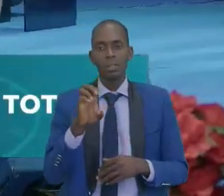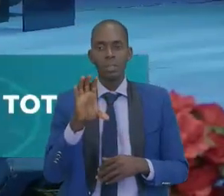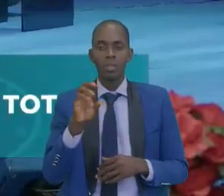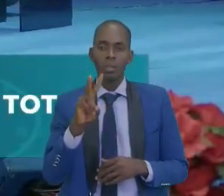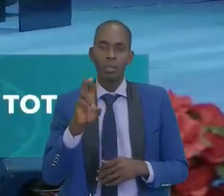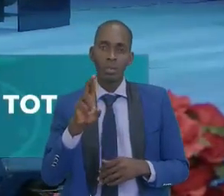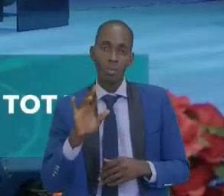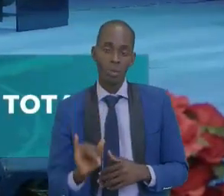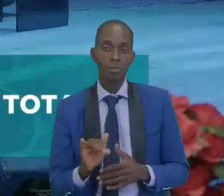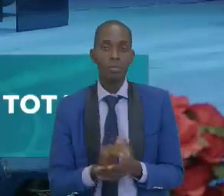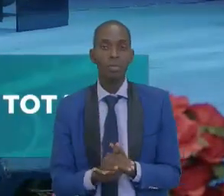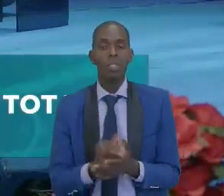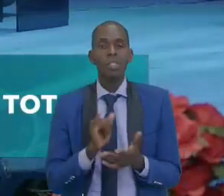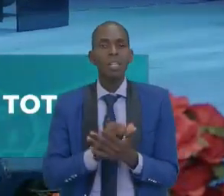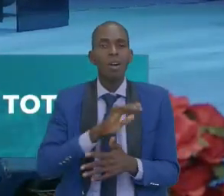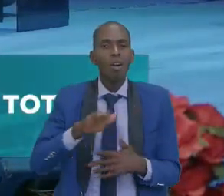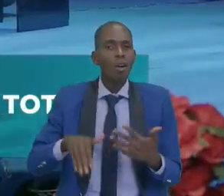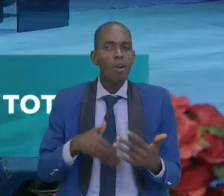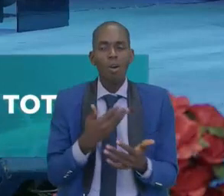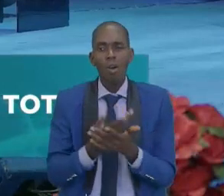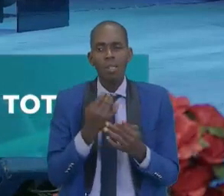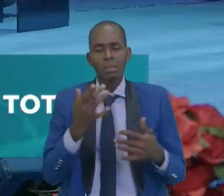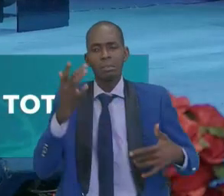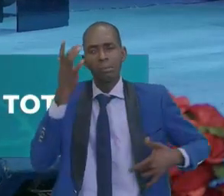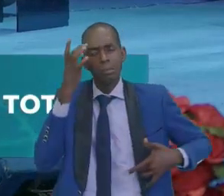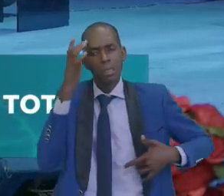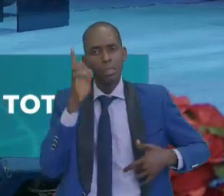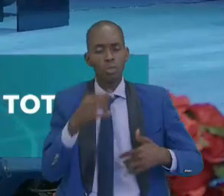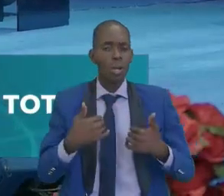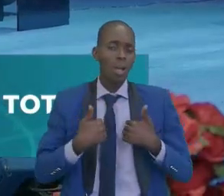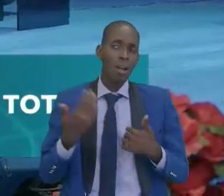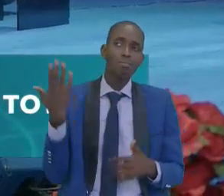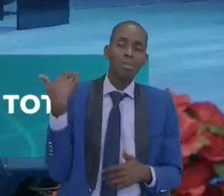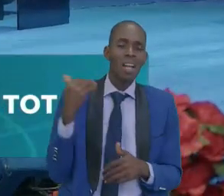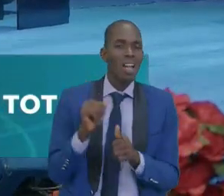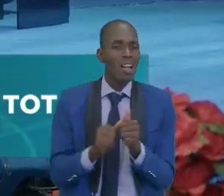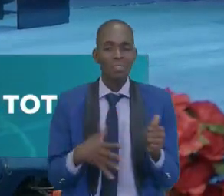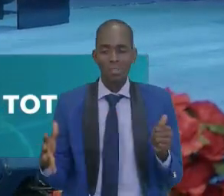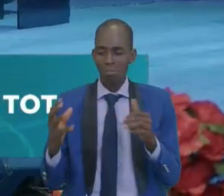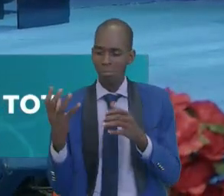That all the sicknesses you have, everything vanishes away.